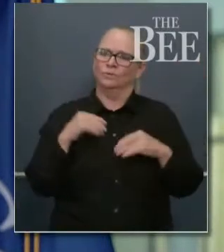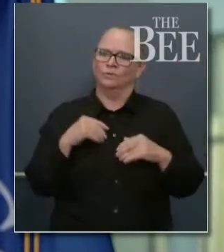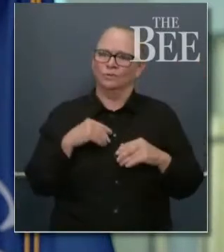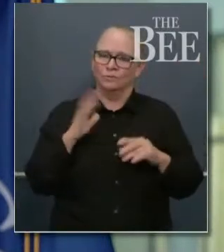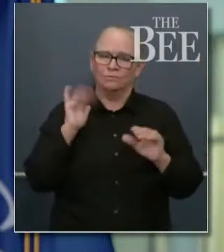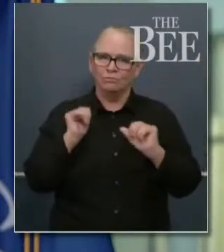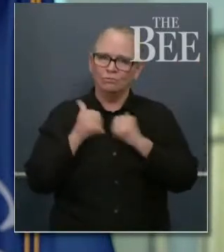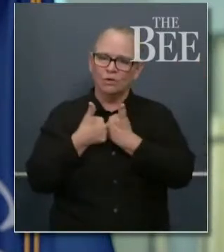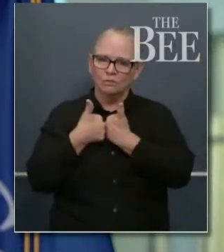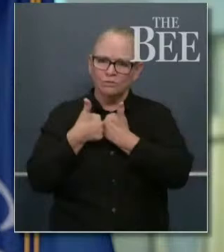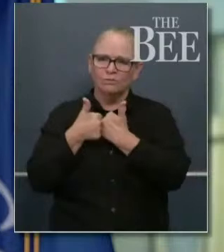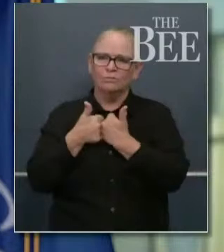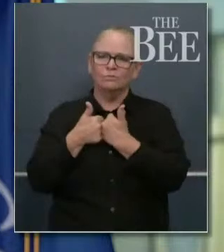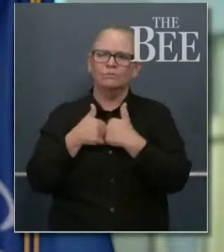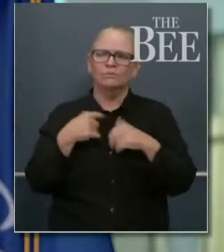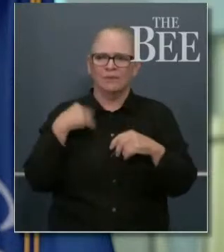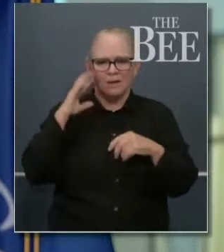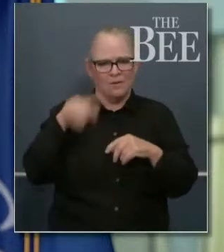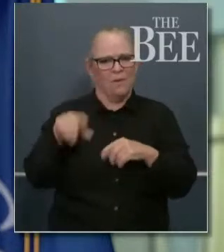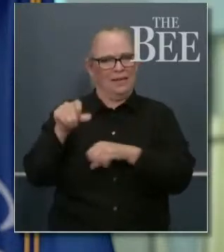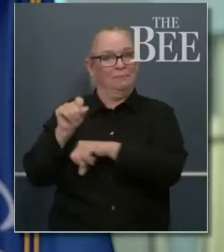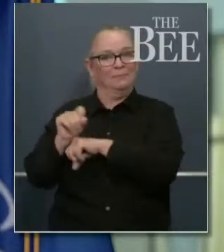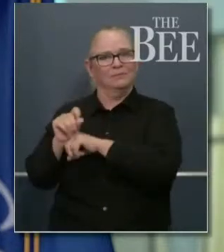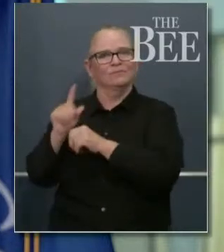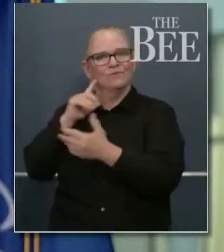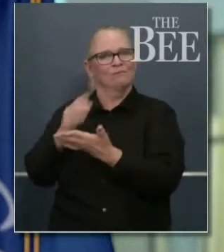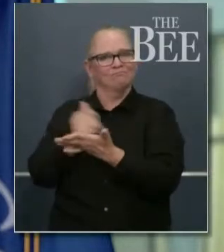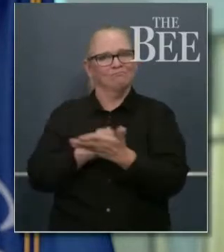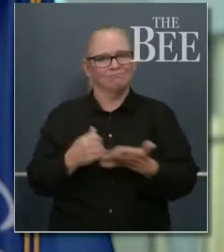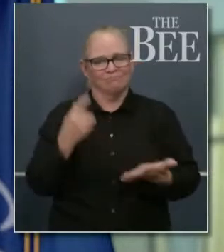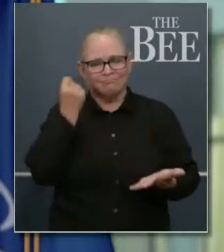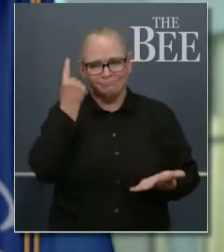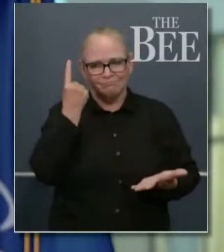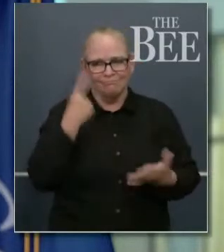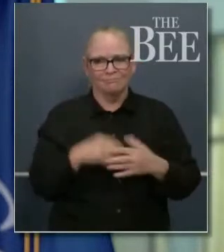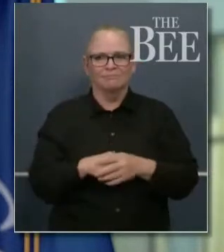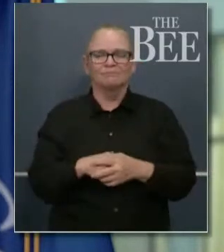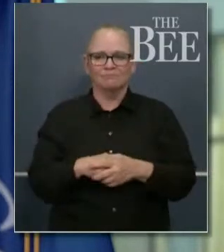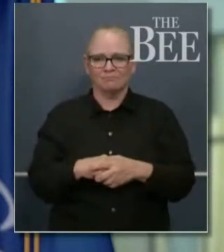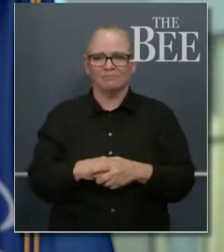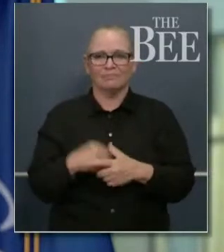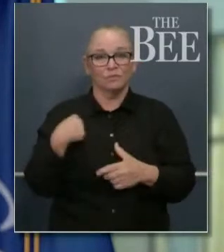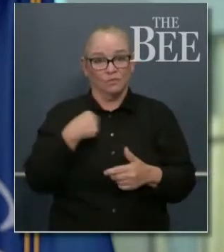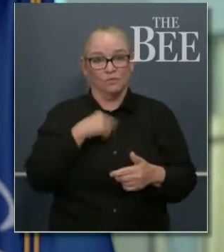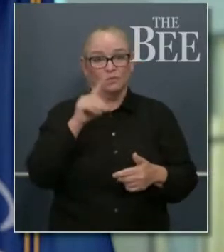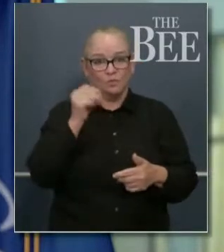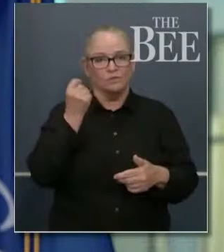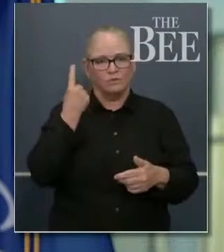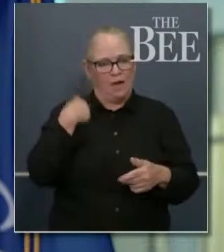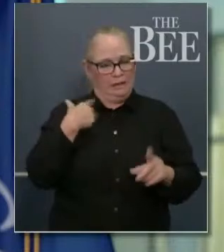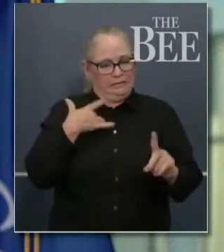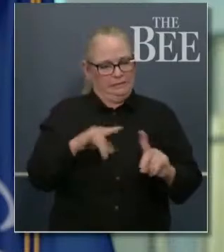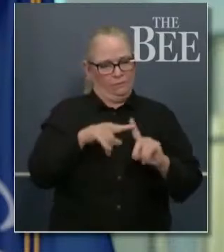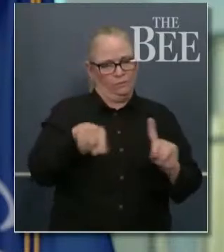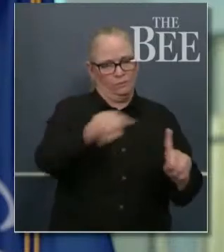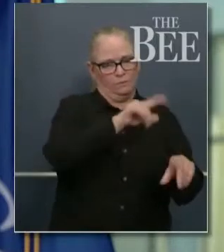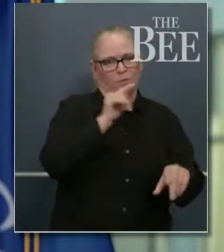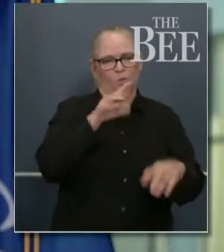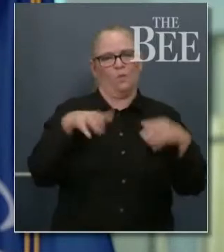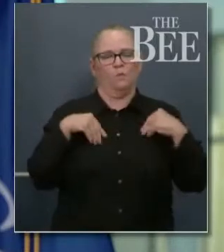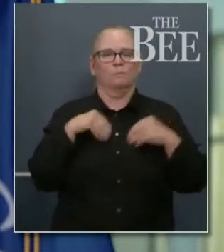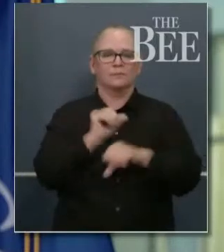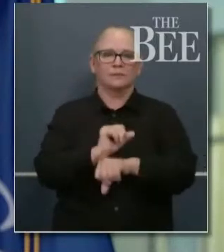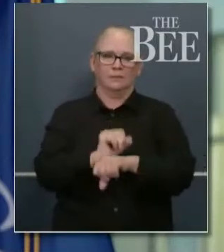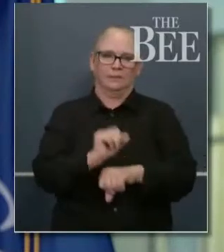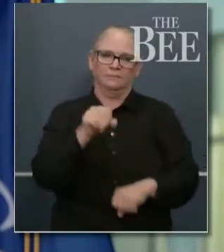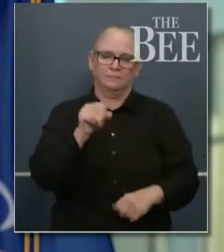having owned restaurants and retail in the past. And so I am deeply sensitive to that. And obviously